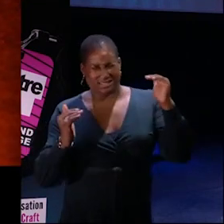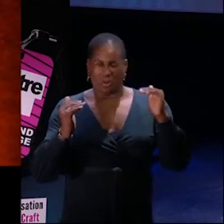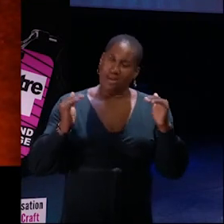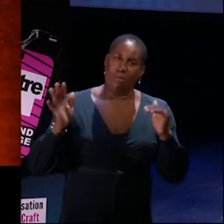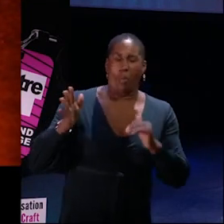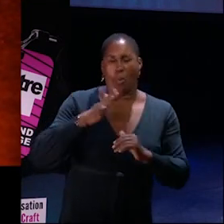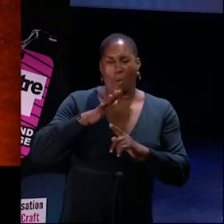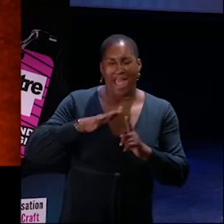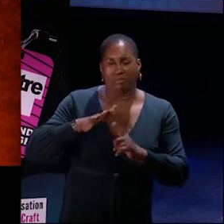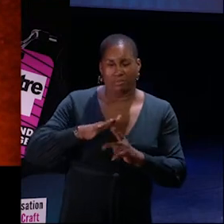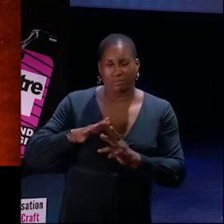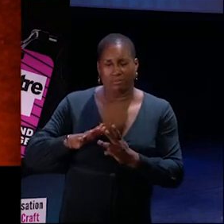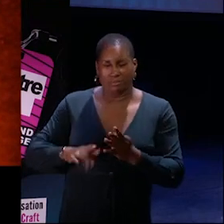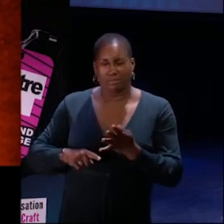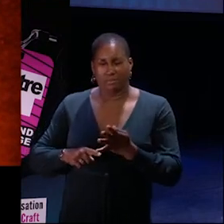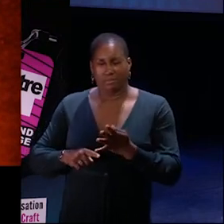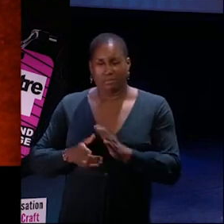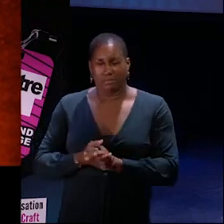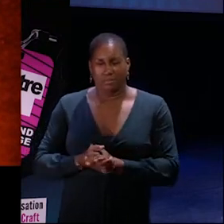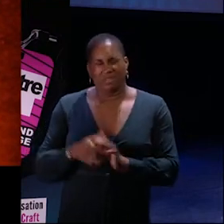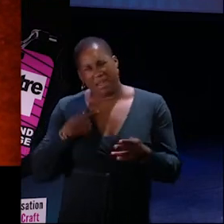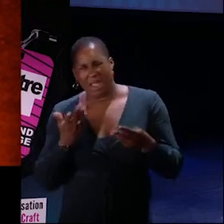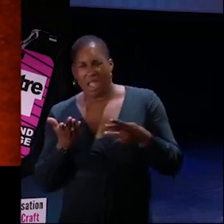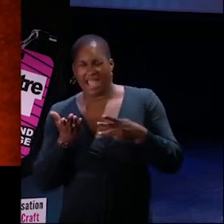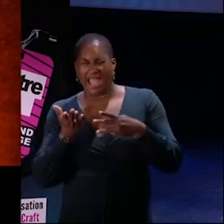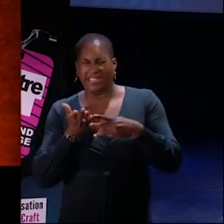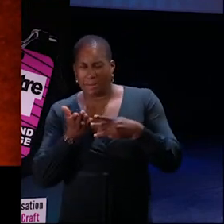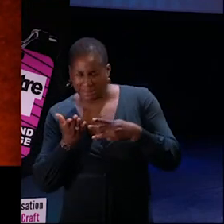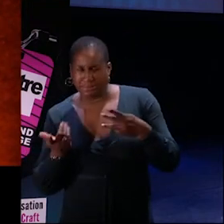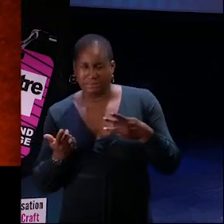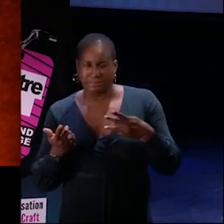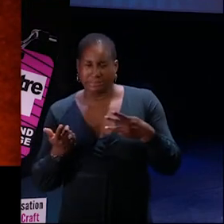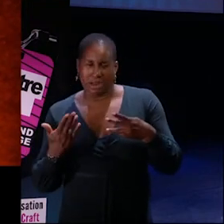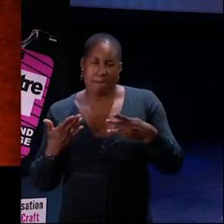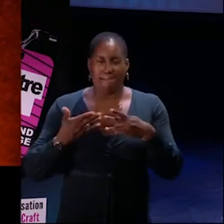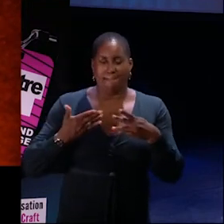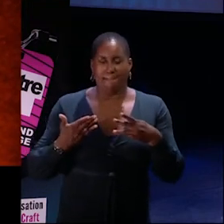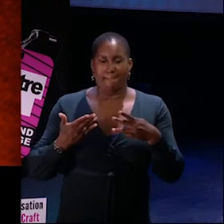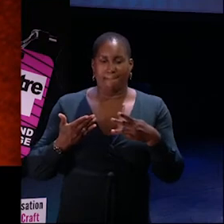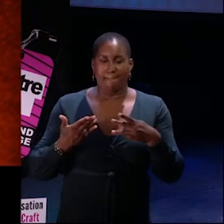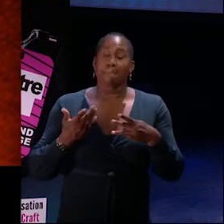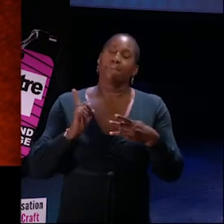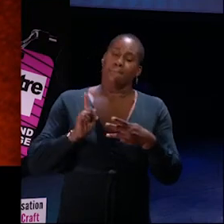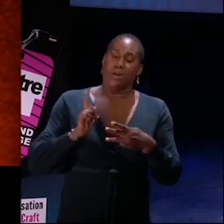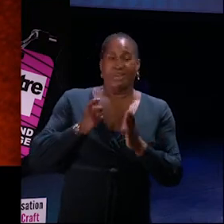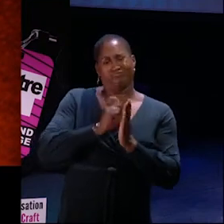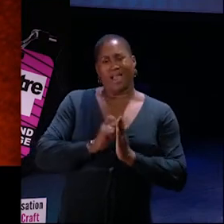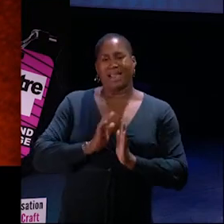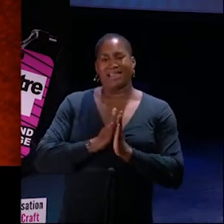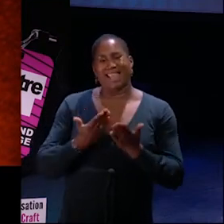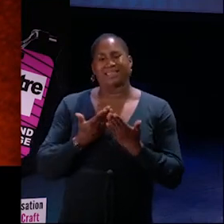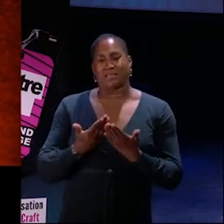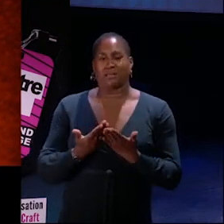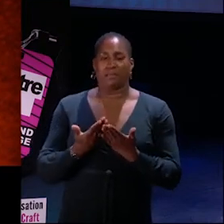area, I think we probably mostly made the intermediate in most of it. And again, we've written up a sort of case study of that and put it up on the Theatre Green